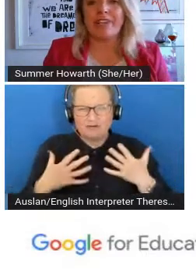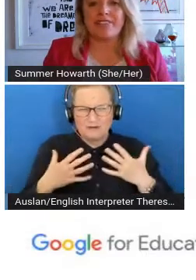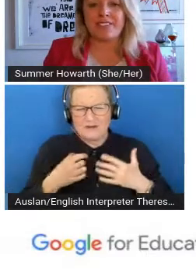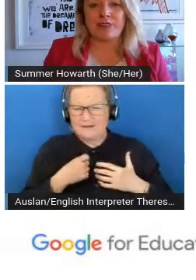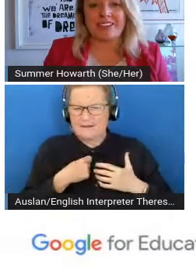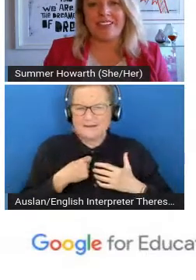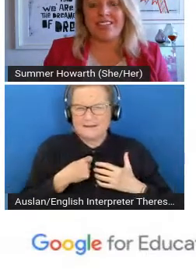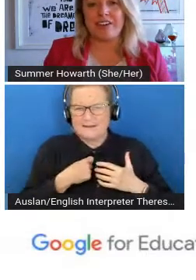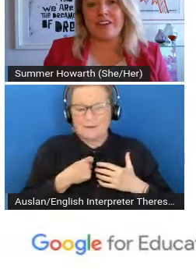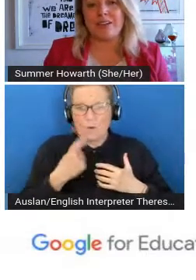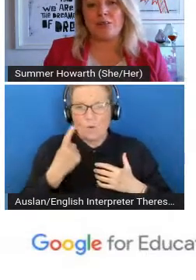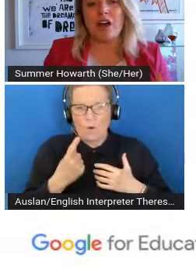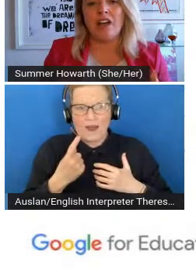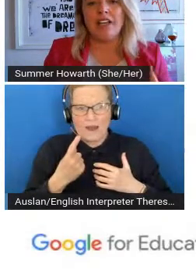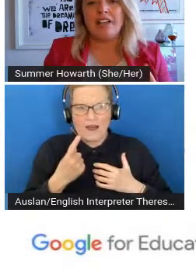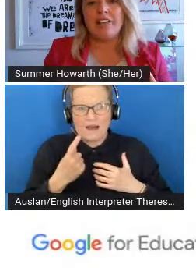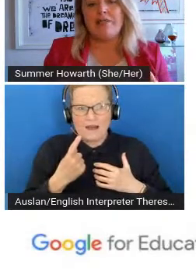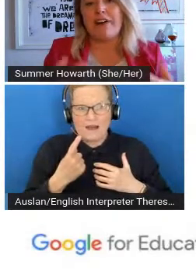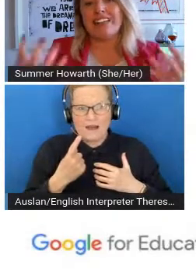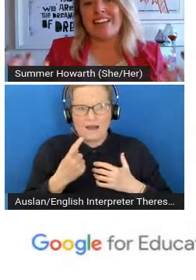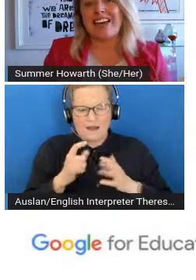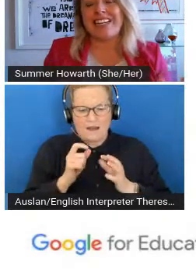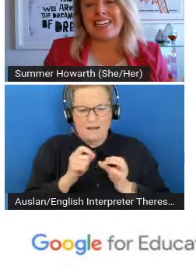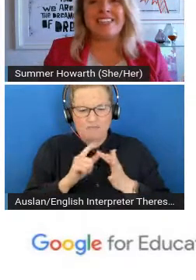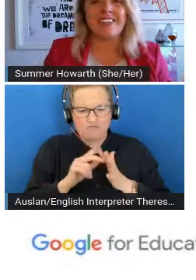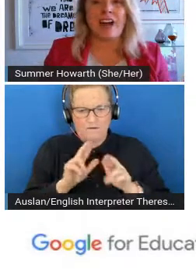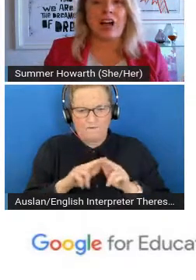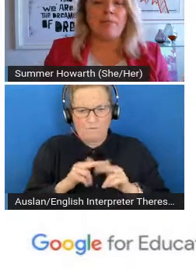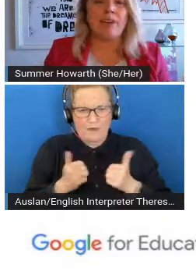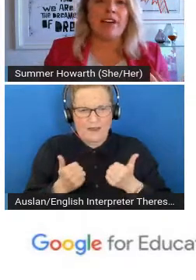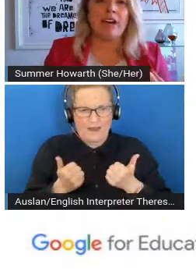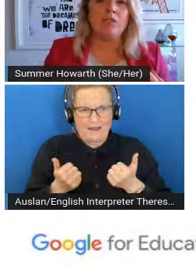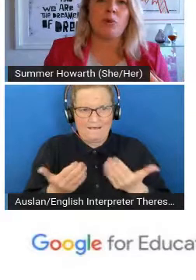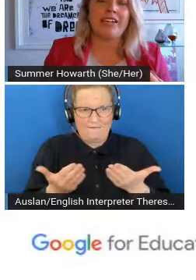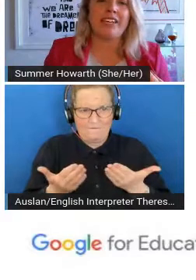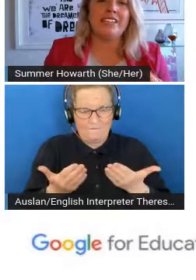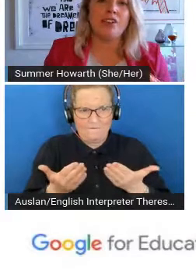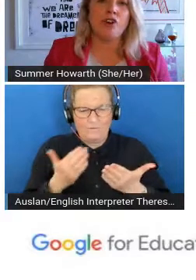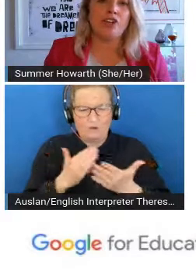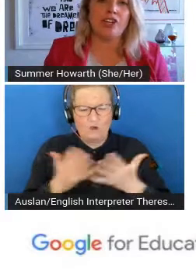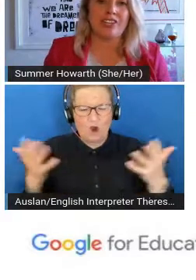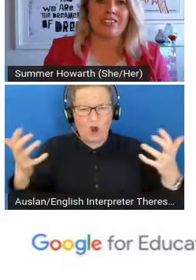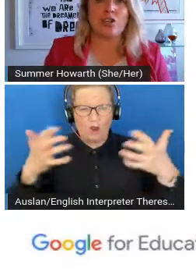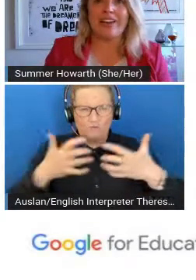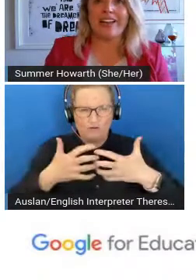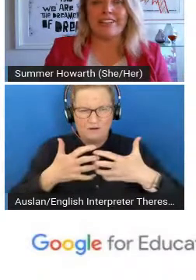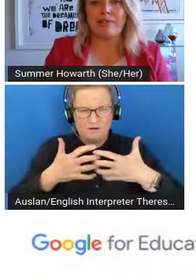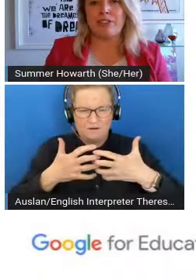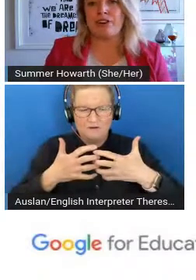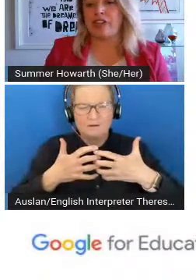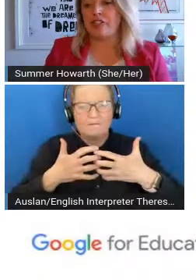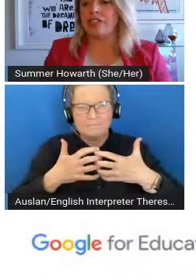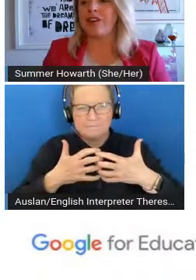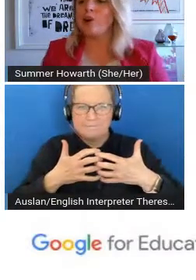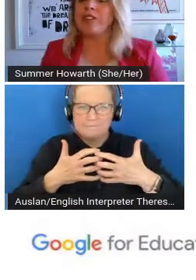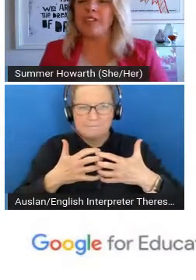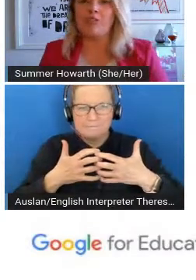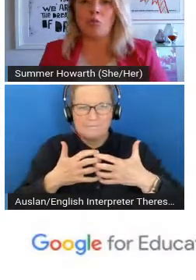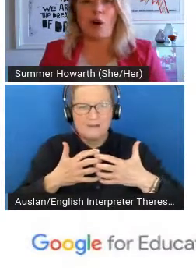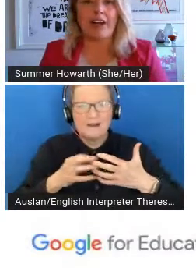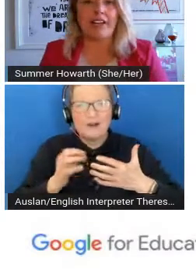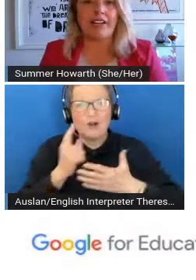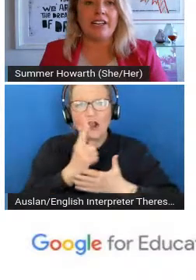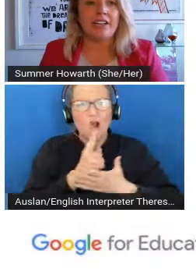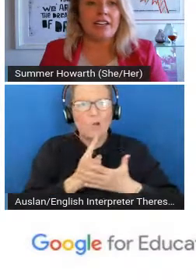of briefs for us to give as well, the fact that it is hybrid, we need to not just create a demonstration that's only